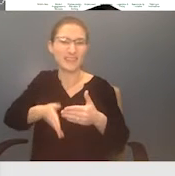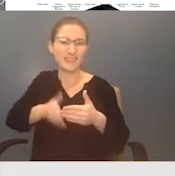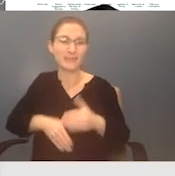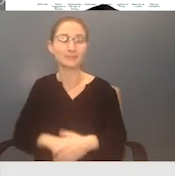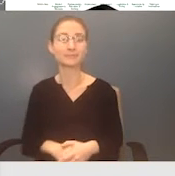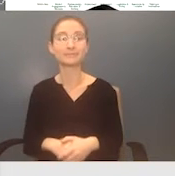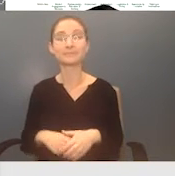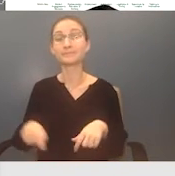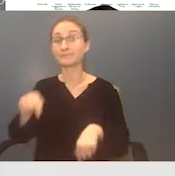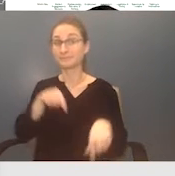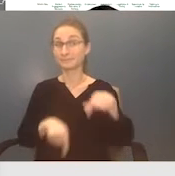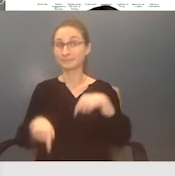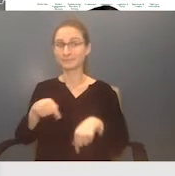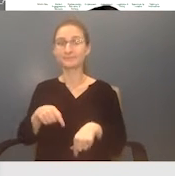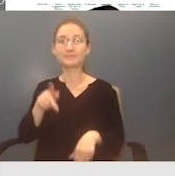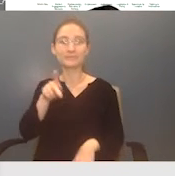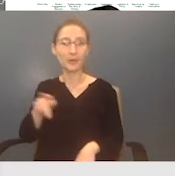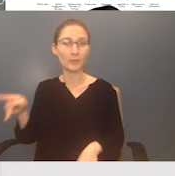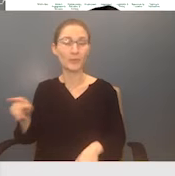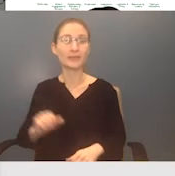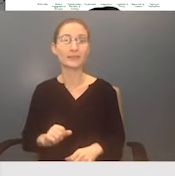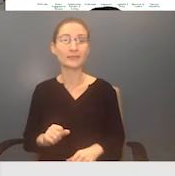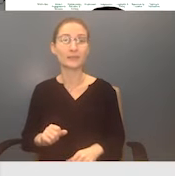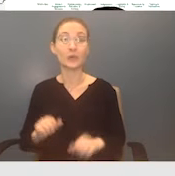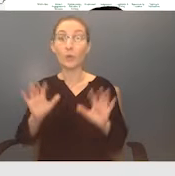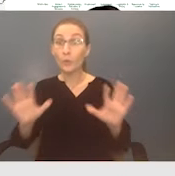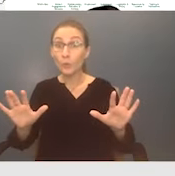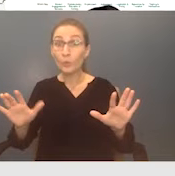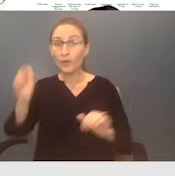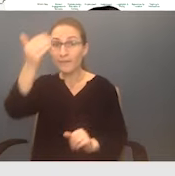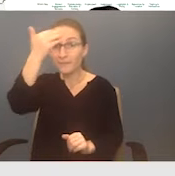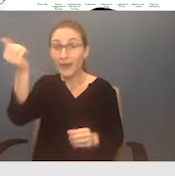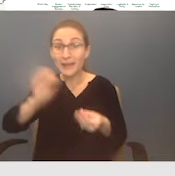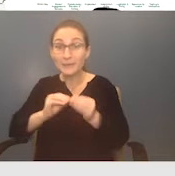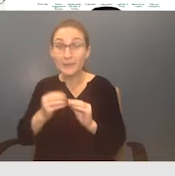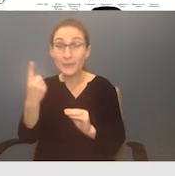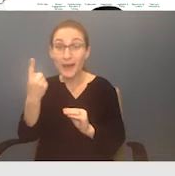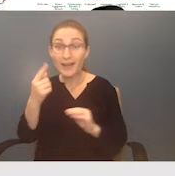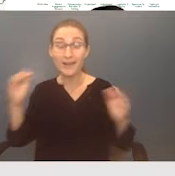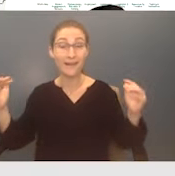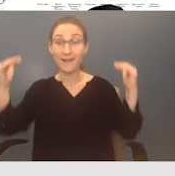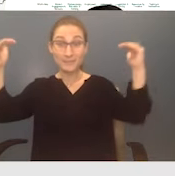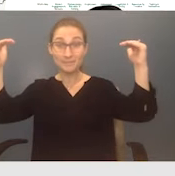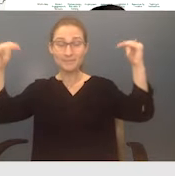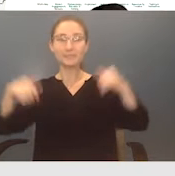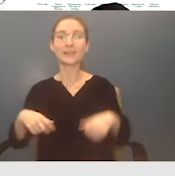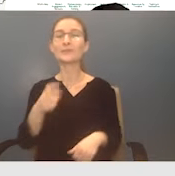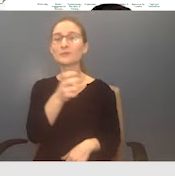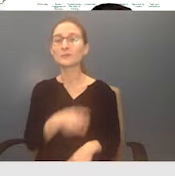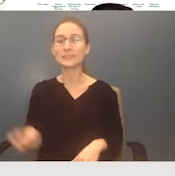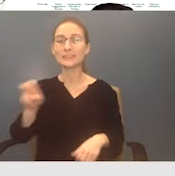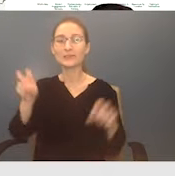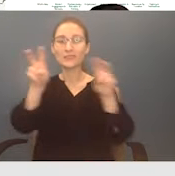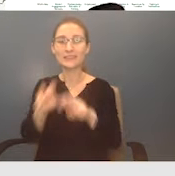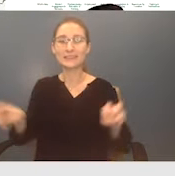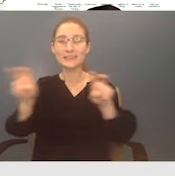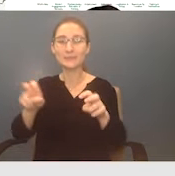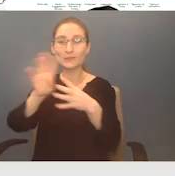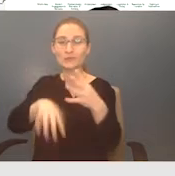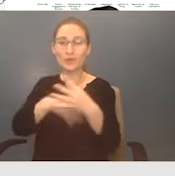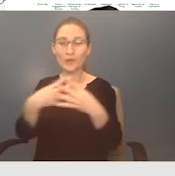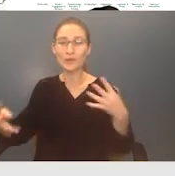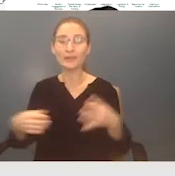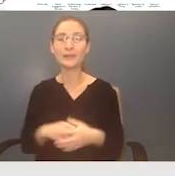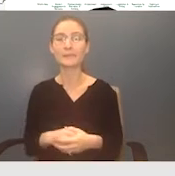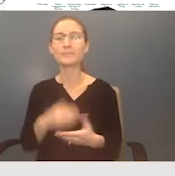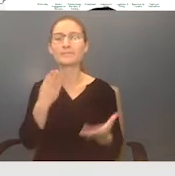let me go back to my PowerPoint. Oh, I forgot our number 1, transition assessments chart. Okay, so you might be